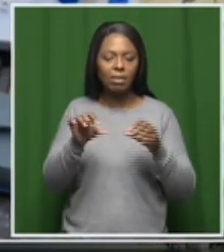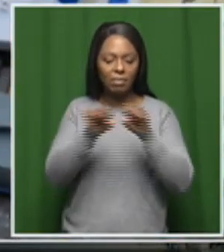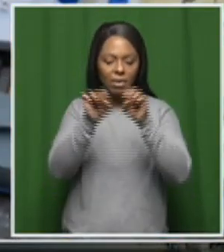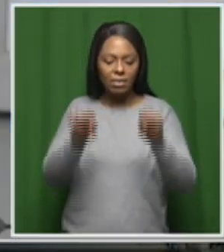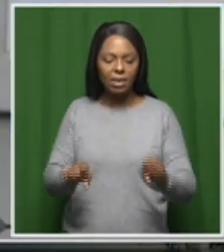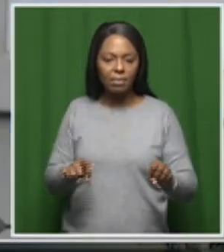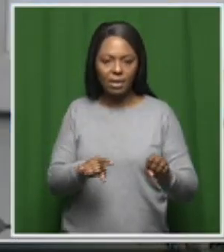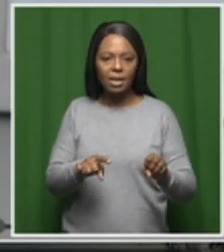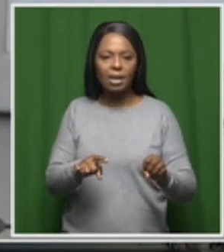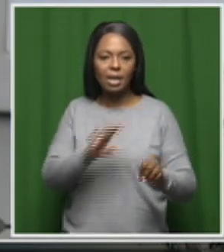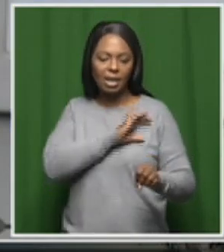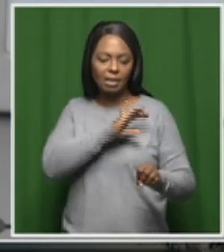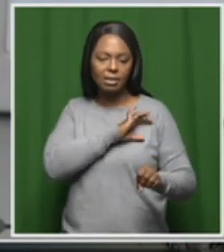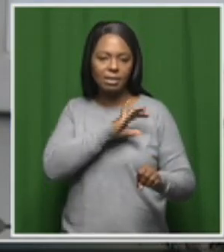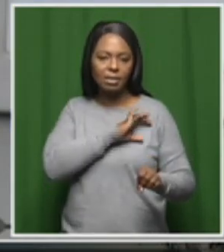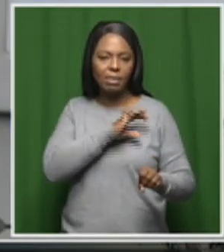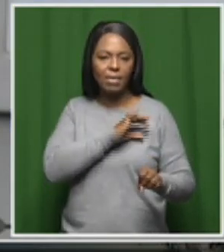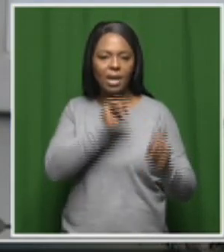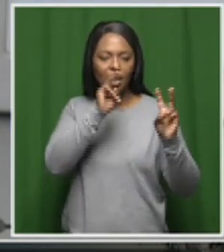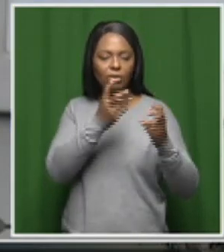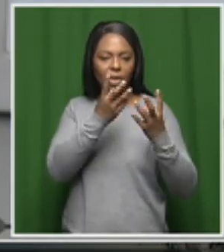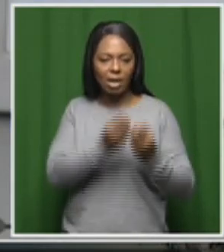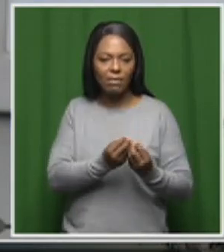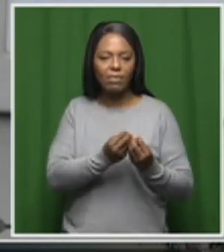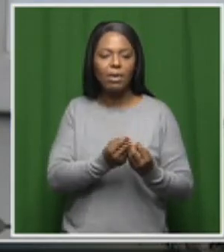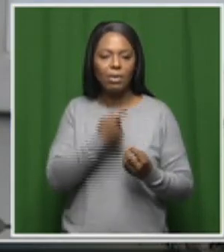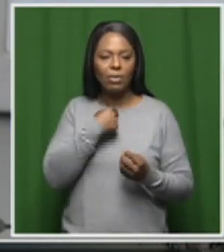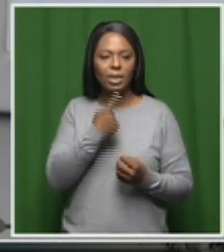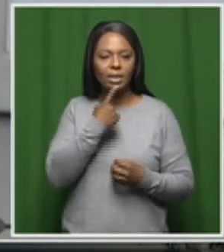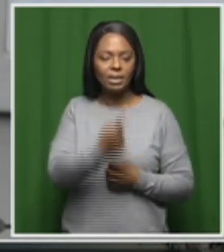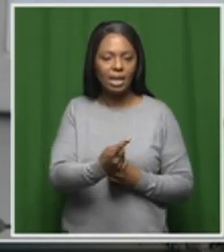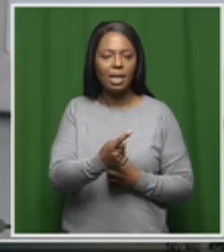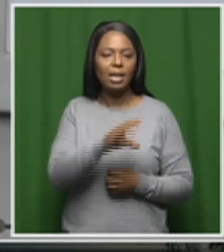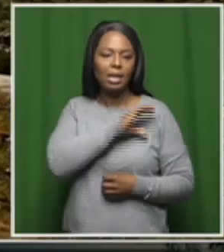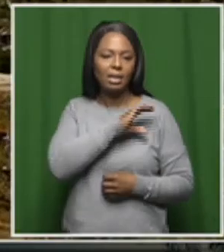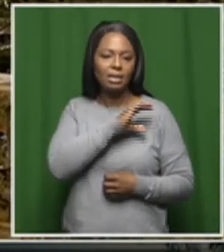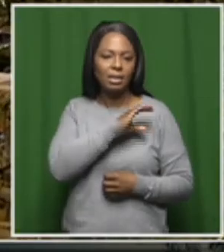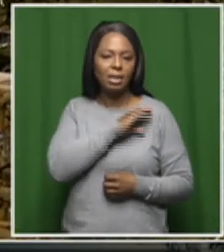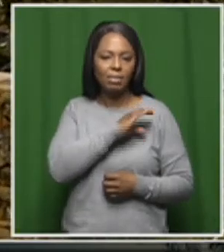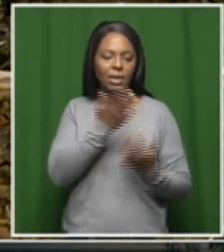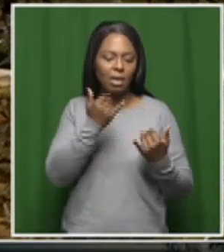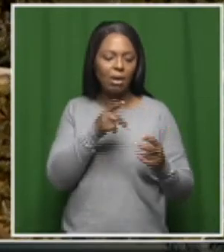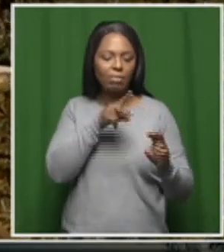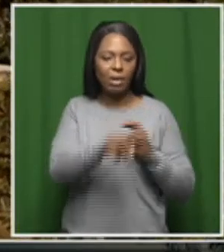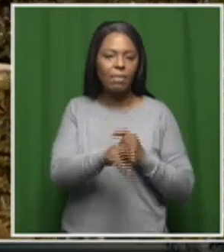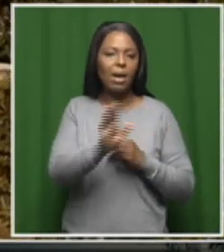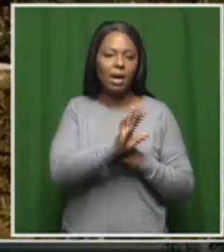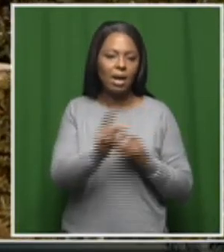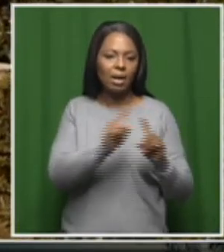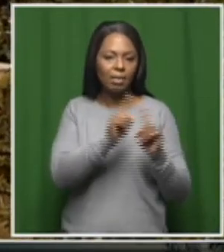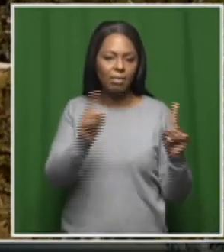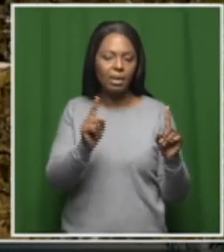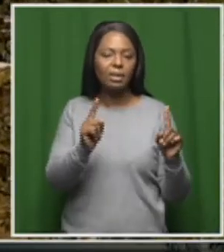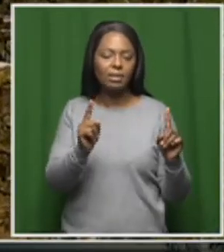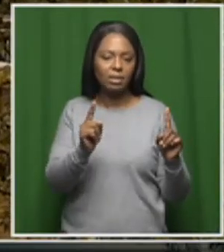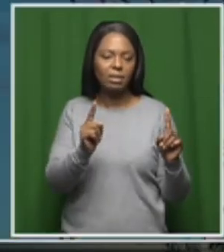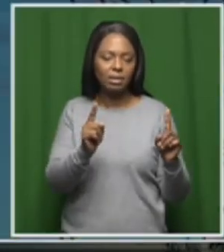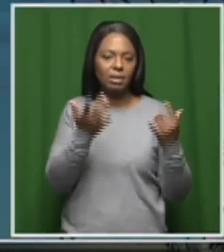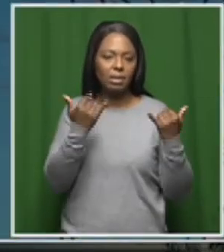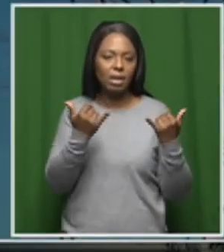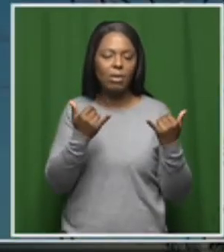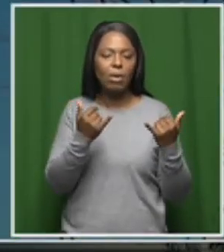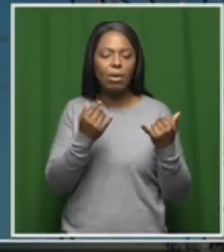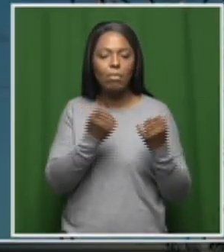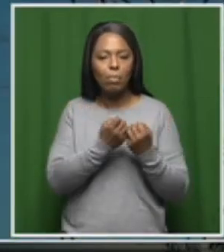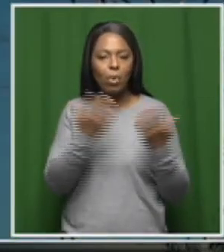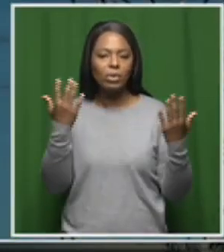are having issues, what we normally do, we'll flag the customer for them not to be disconnected. We realized that we had